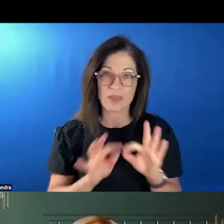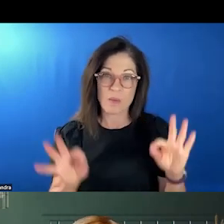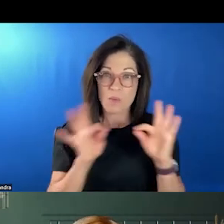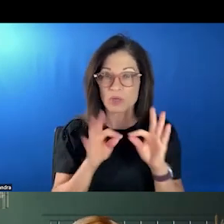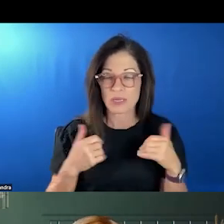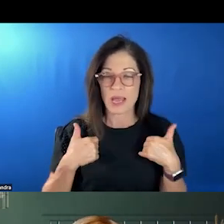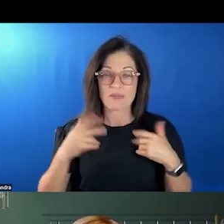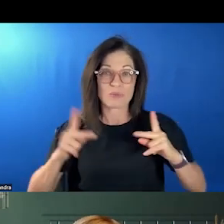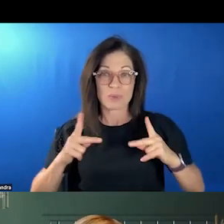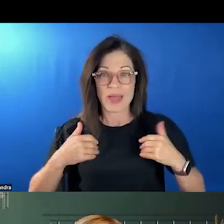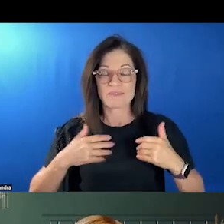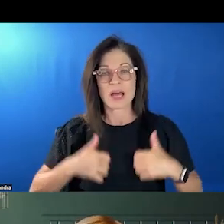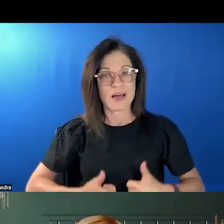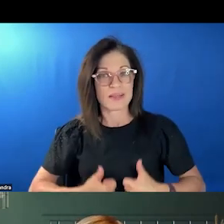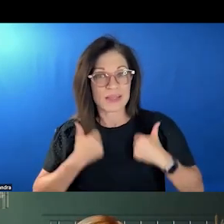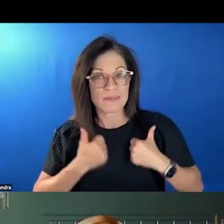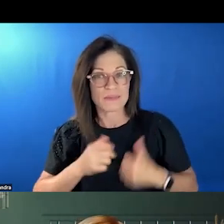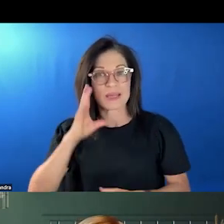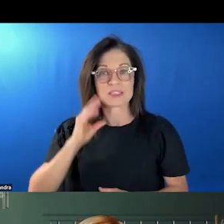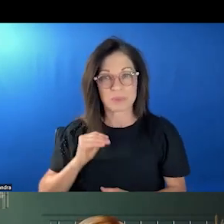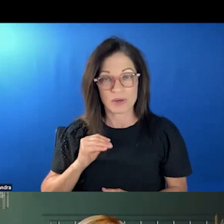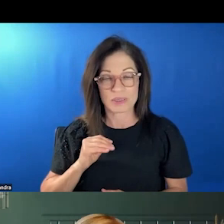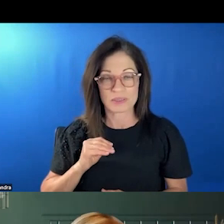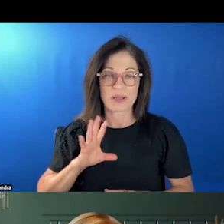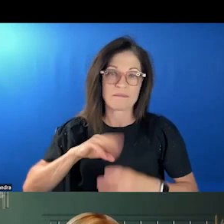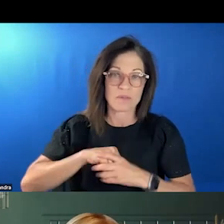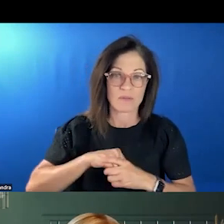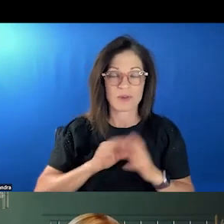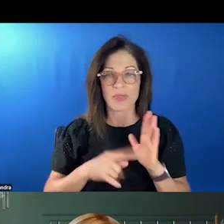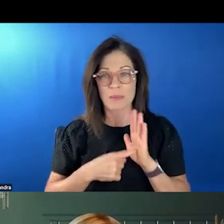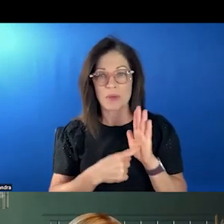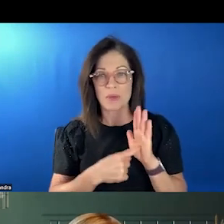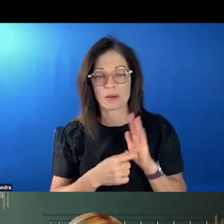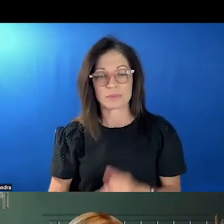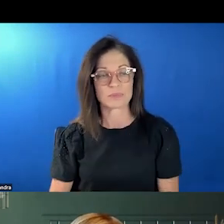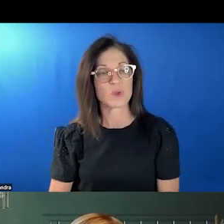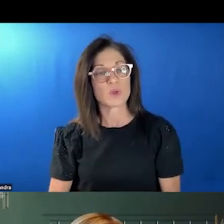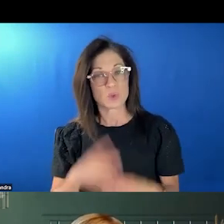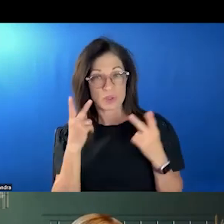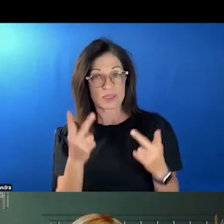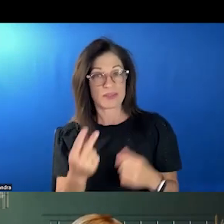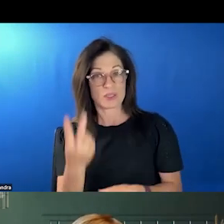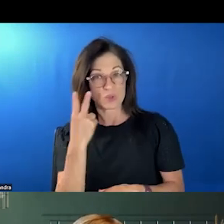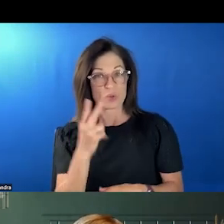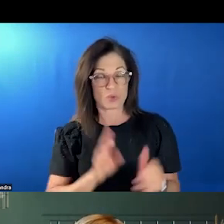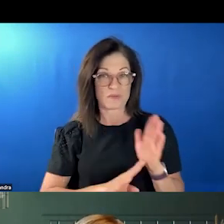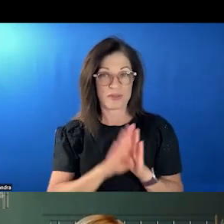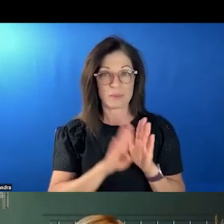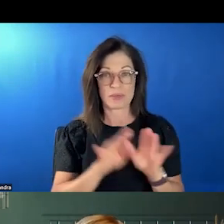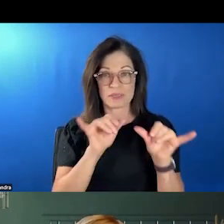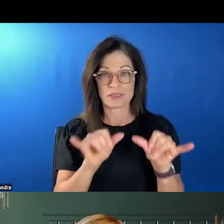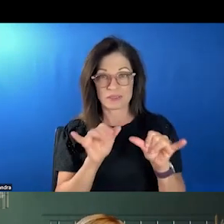with lived experience as part of the model. So when you look at these two developing systems across